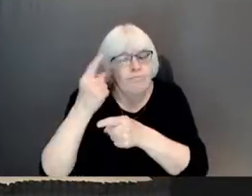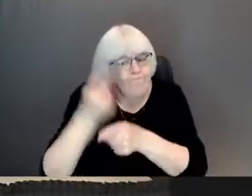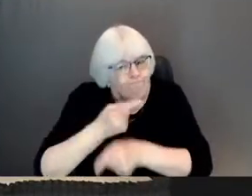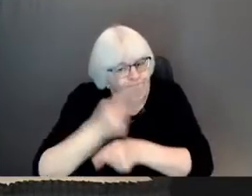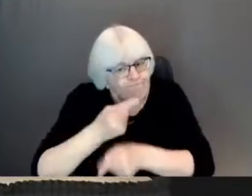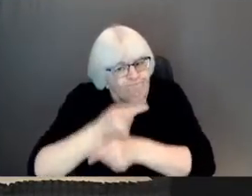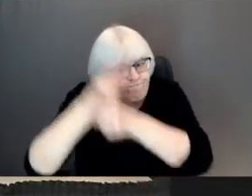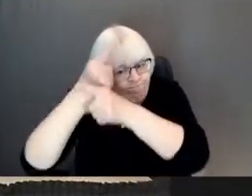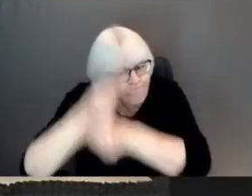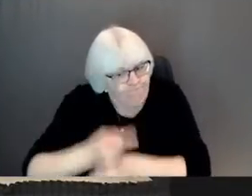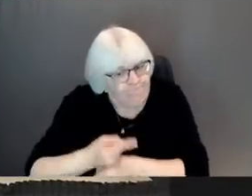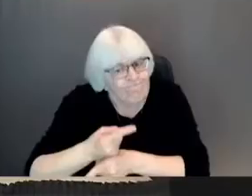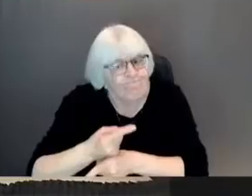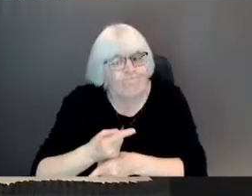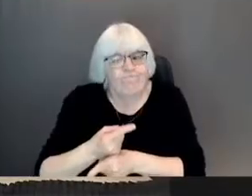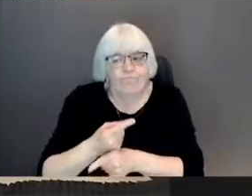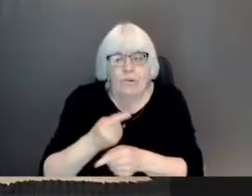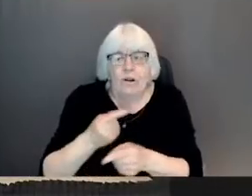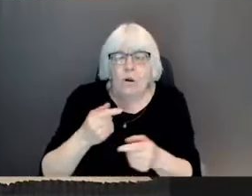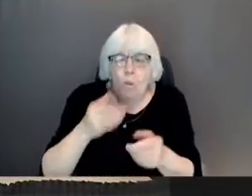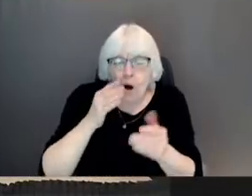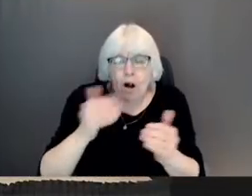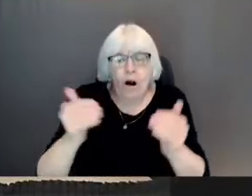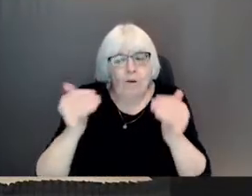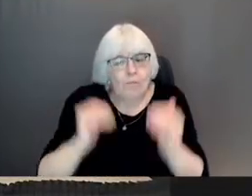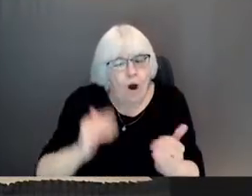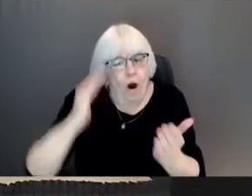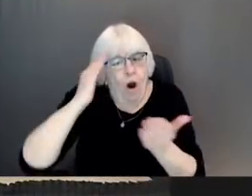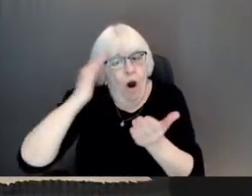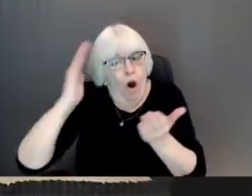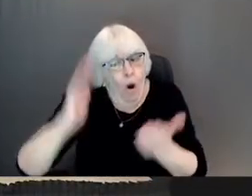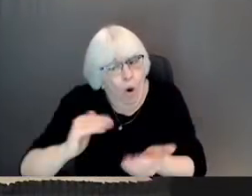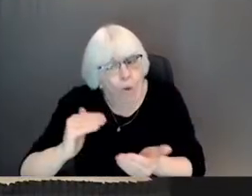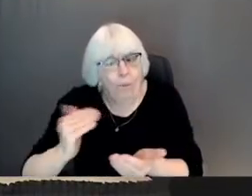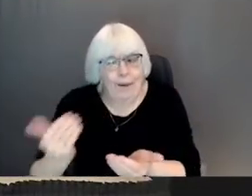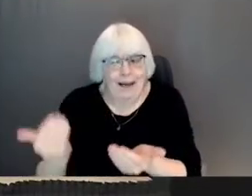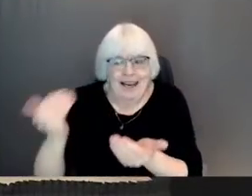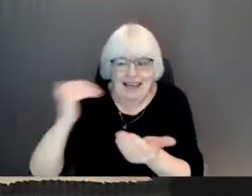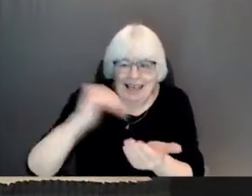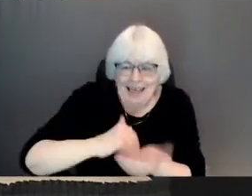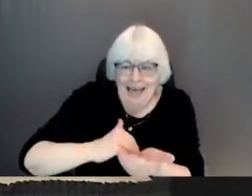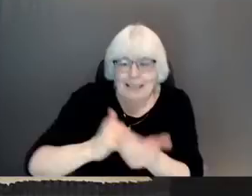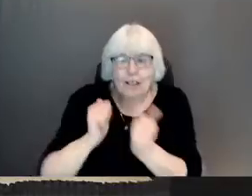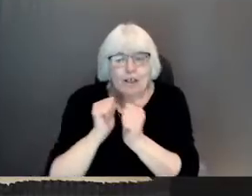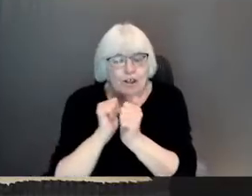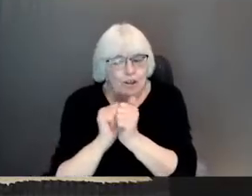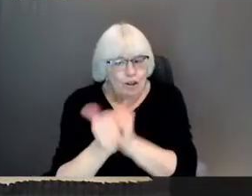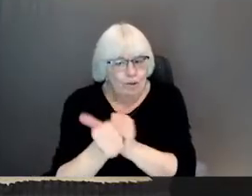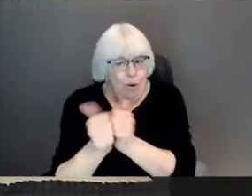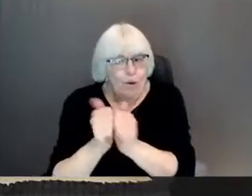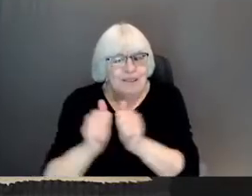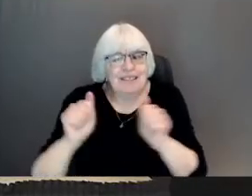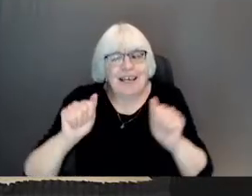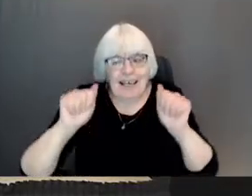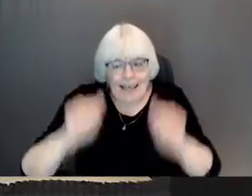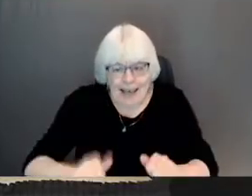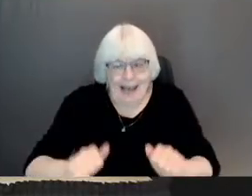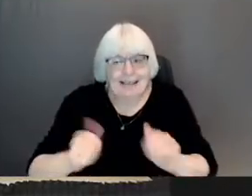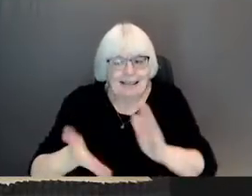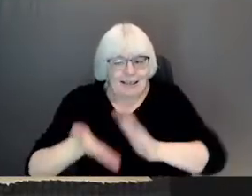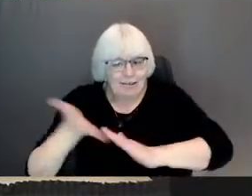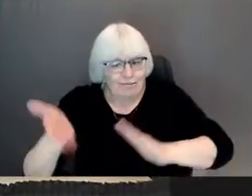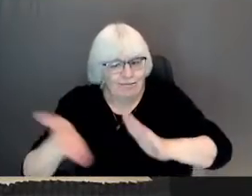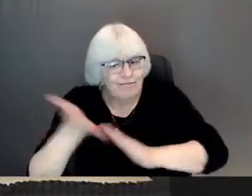on a limited basis around the same time of January 17th, if we're able to get there. Obviously, from a